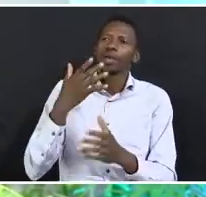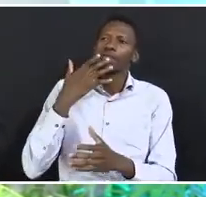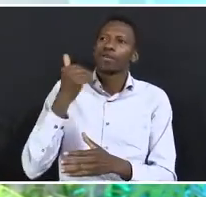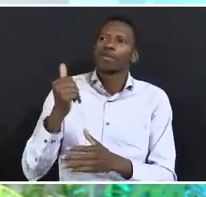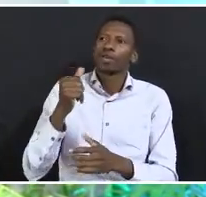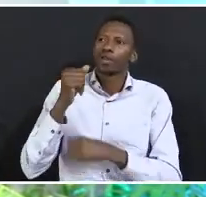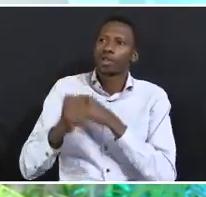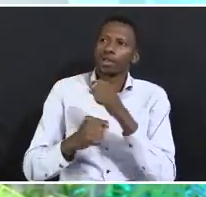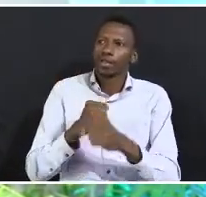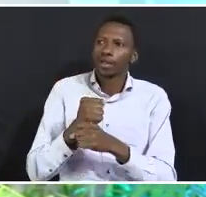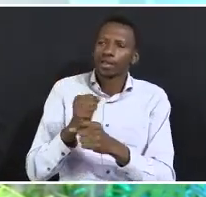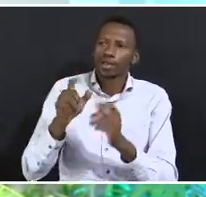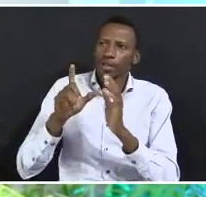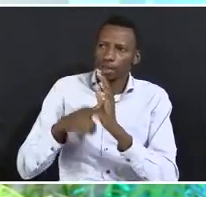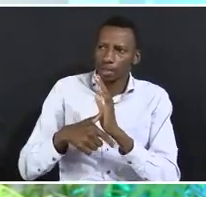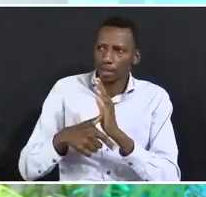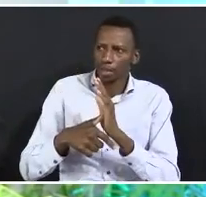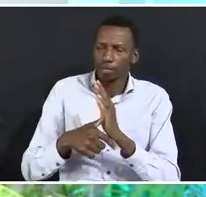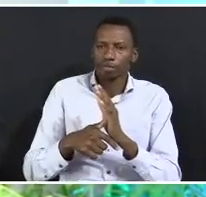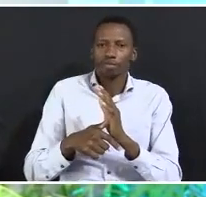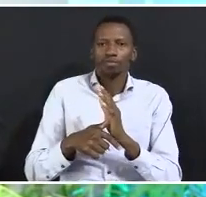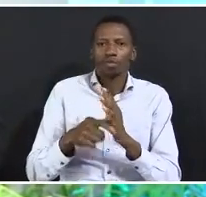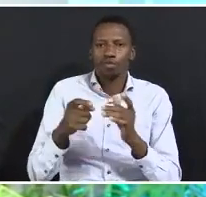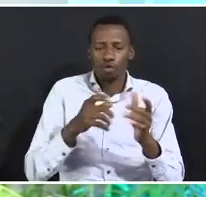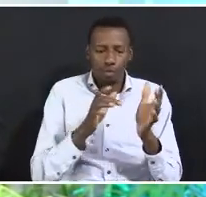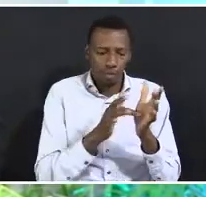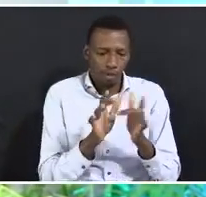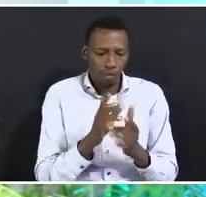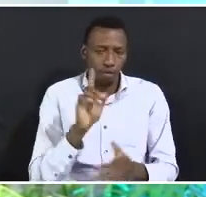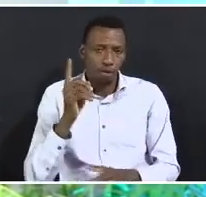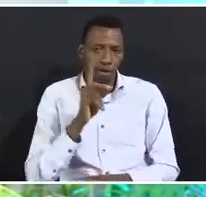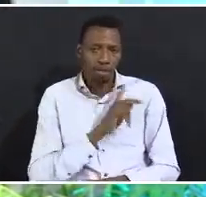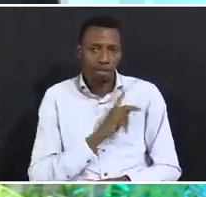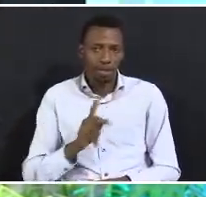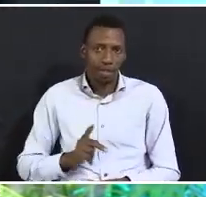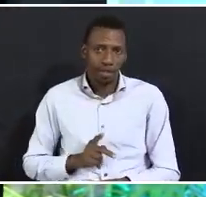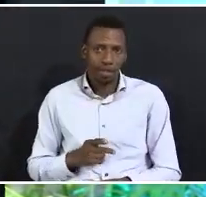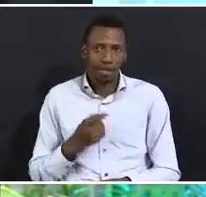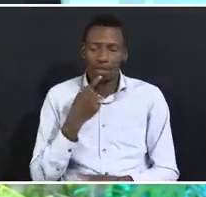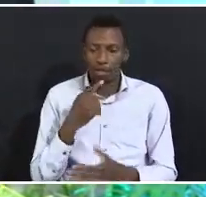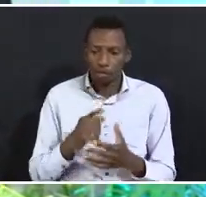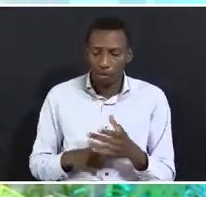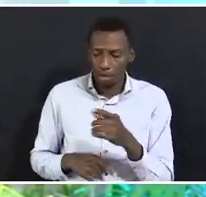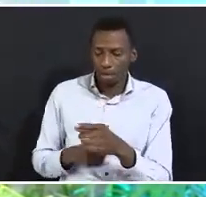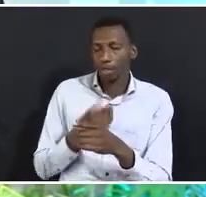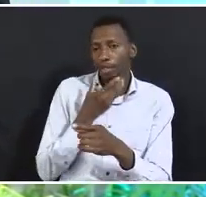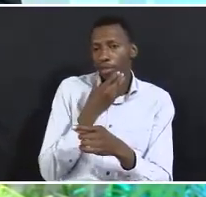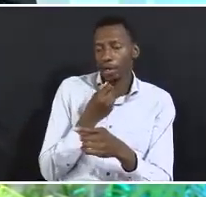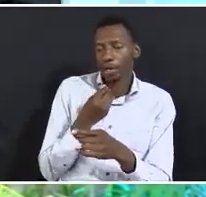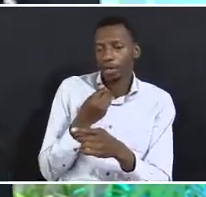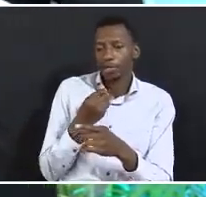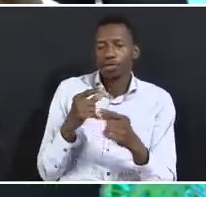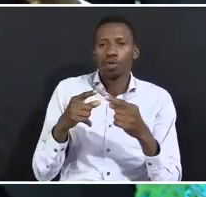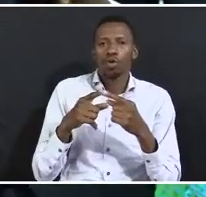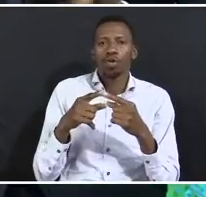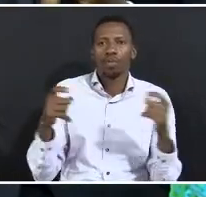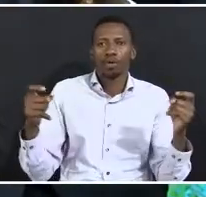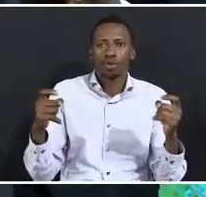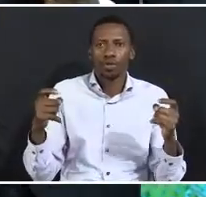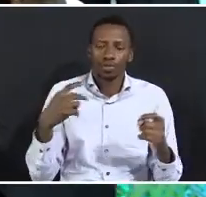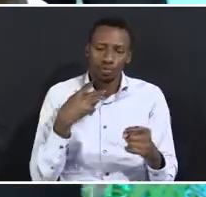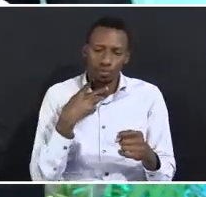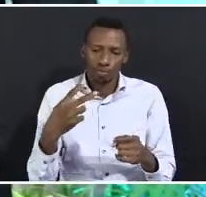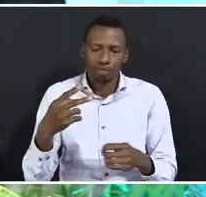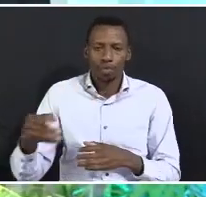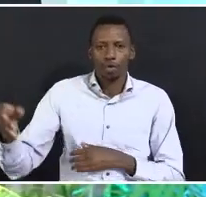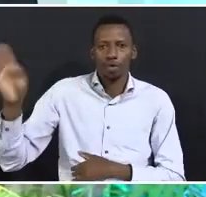Eel of Bethel, according to 1 Kings 16:34. The Bible records that this man went against the voice